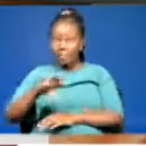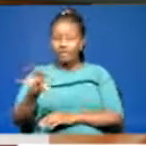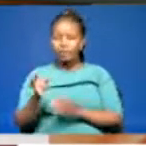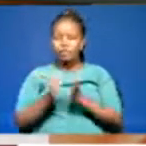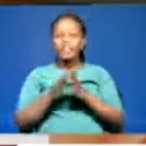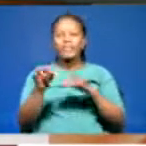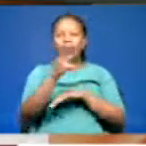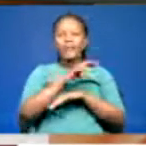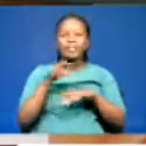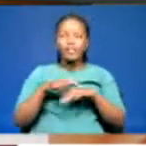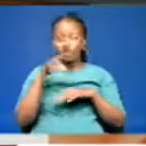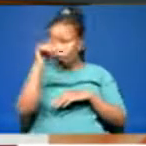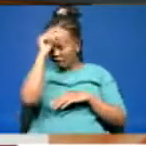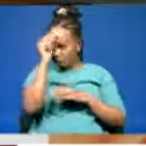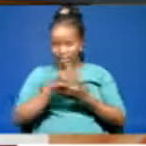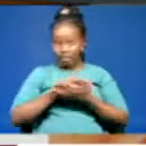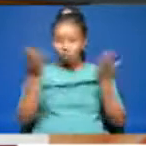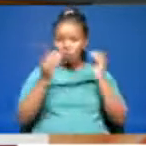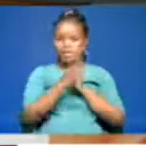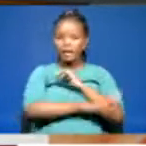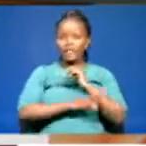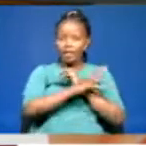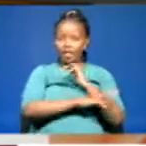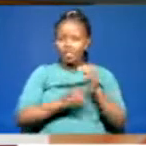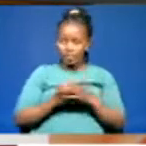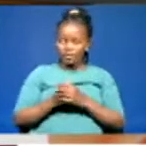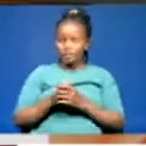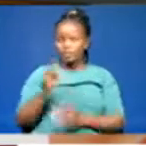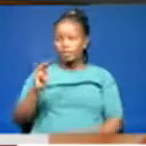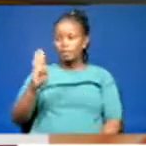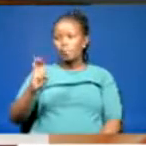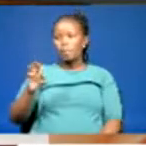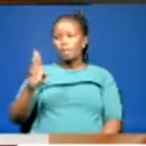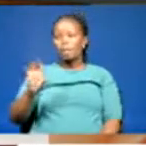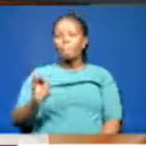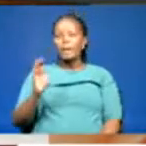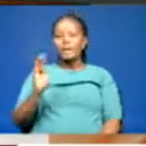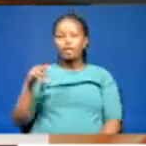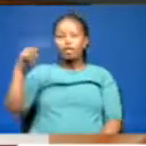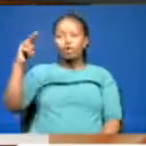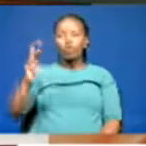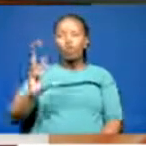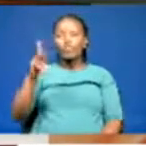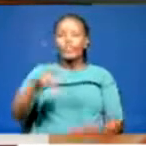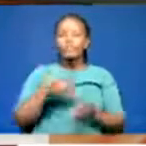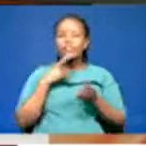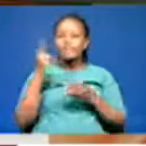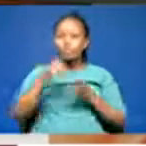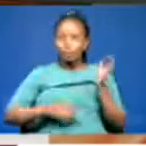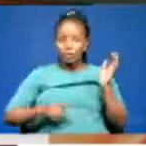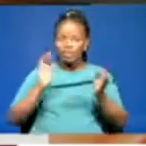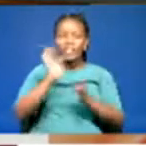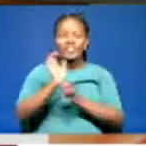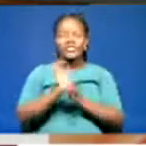their operations across the country. Mbeere North Member of Parliament Geoffrey Kiringa has said the church has a critical